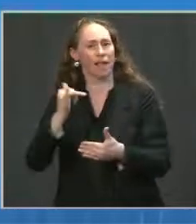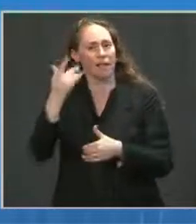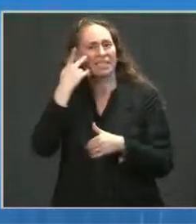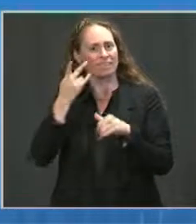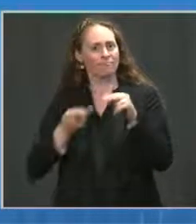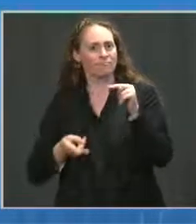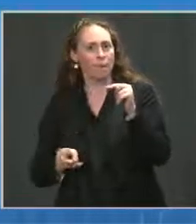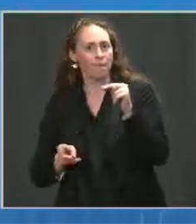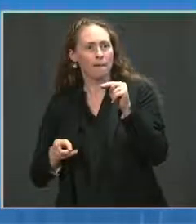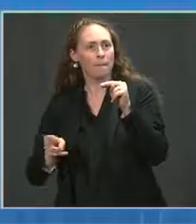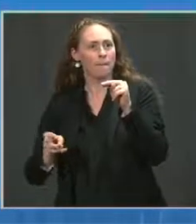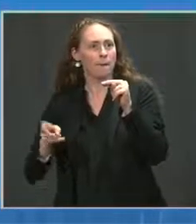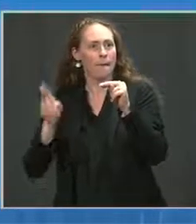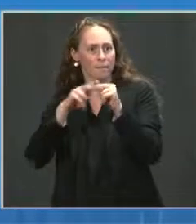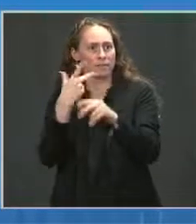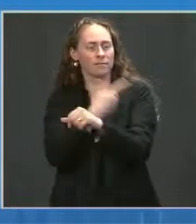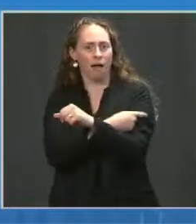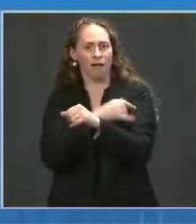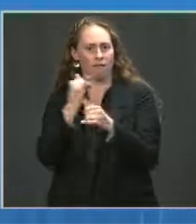each day.